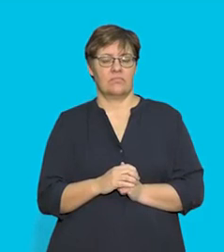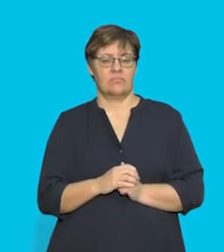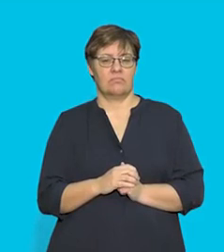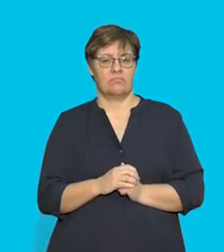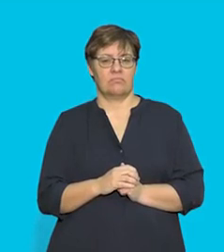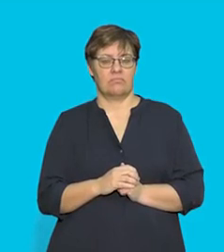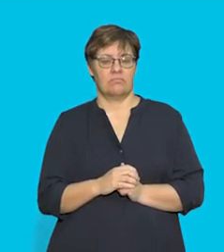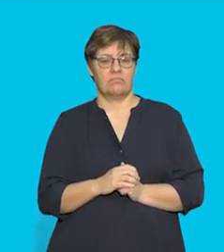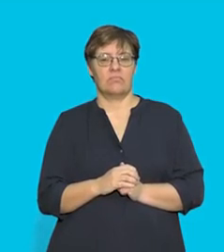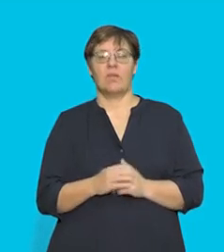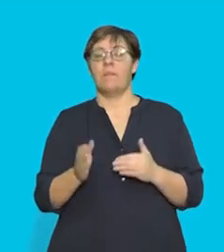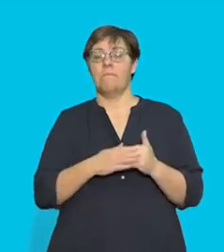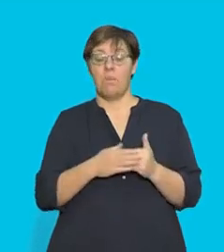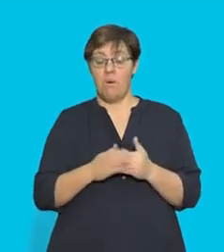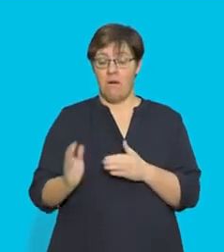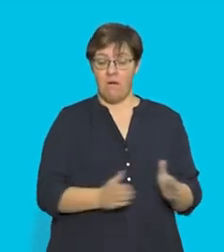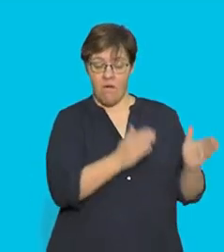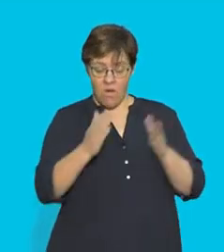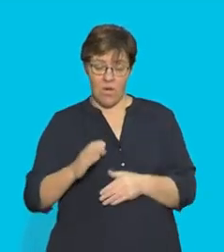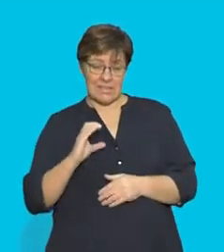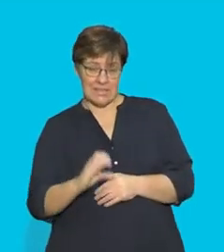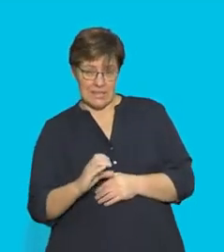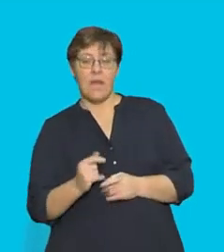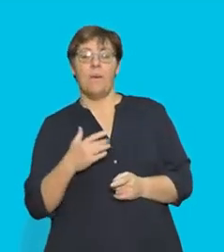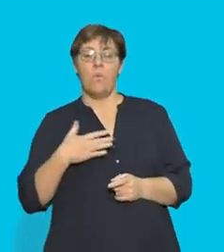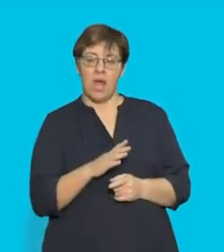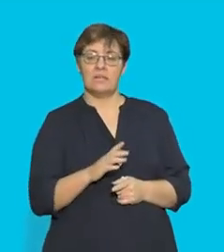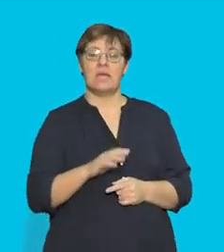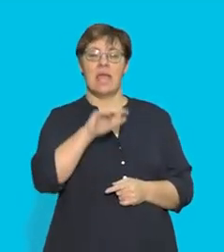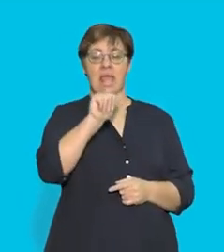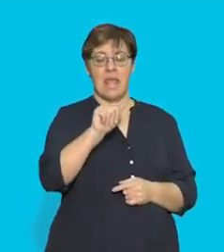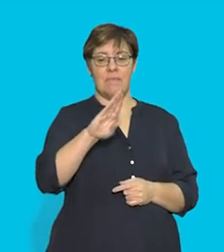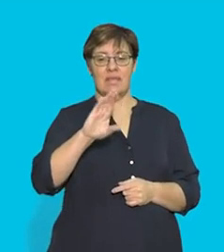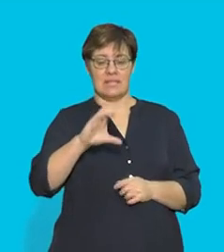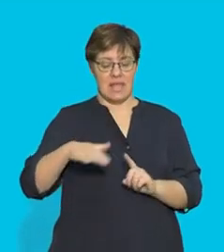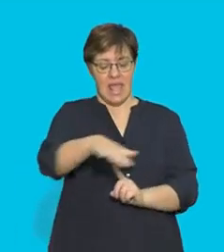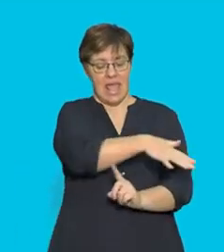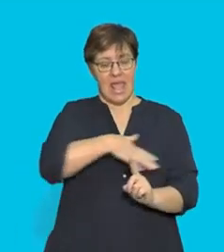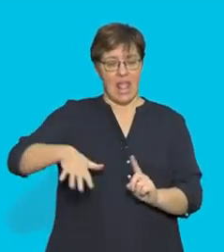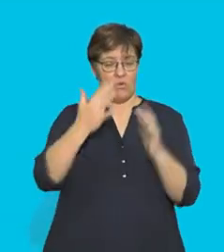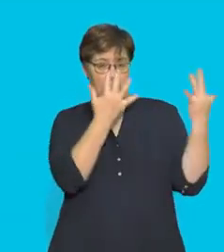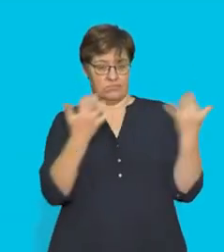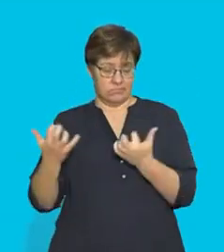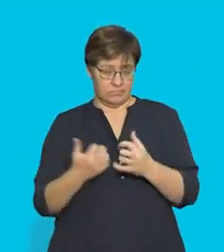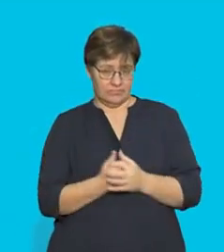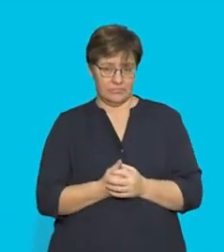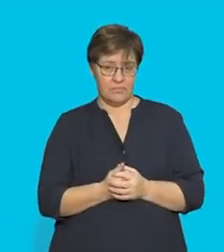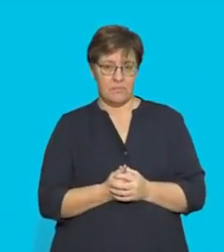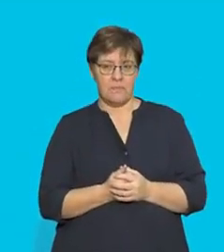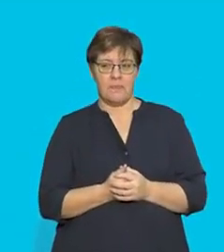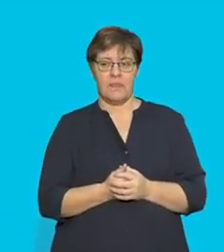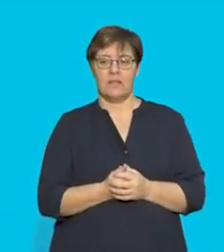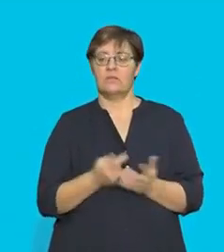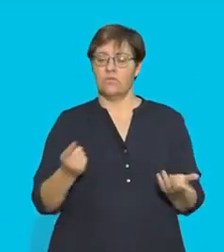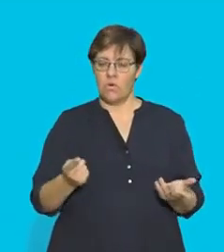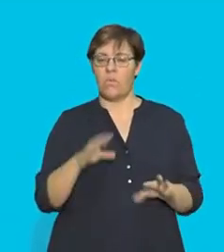Okay, so there's another question, and they've asked us to calculate the area of triangle ABC. So they want us to calculate the area of this base angle here.